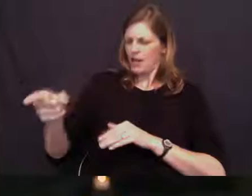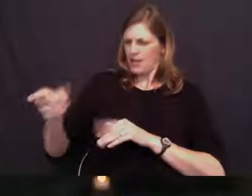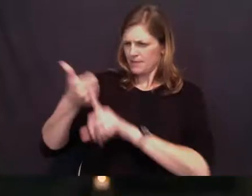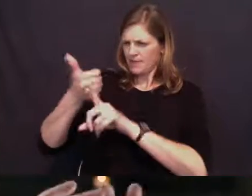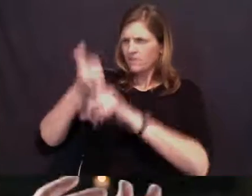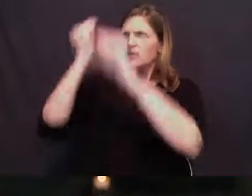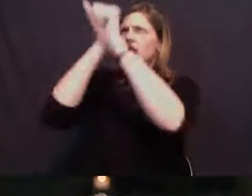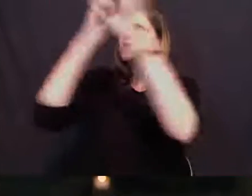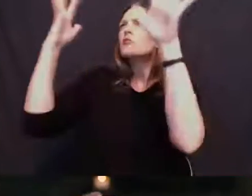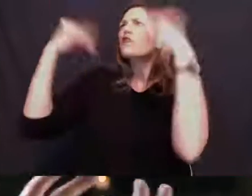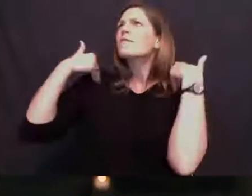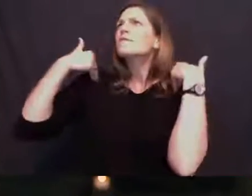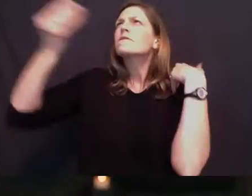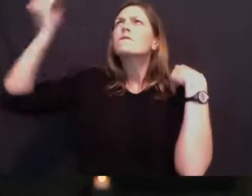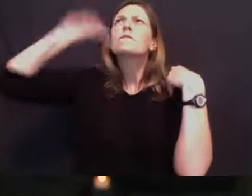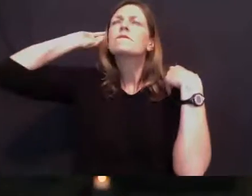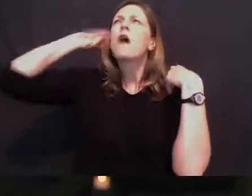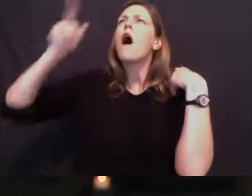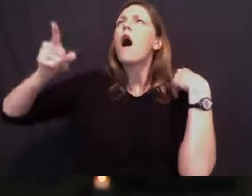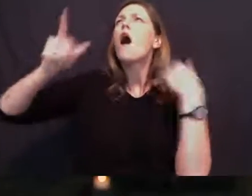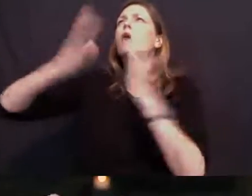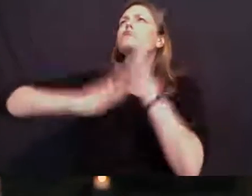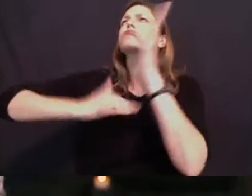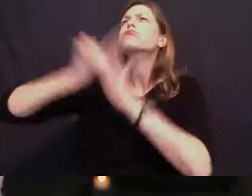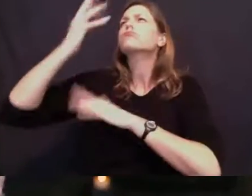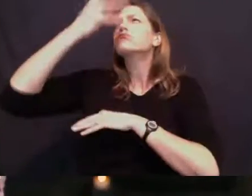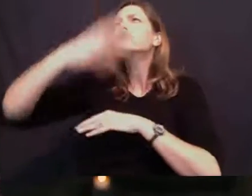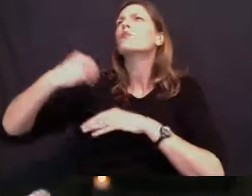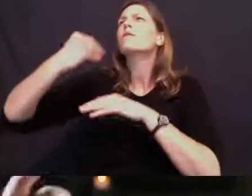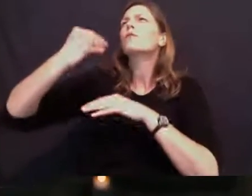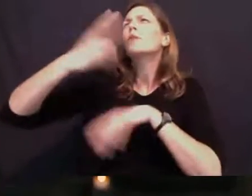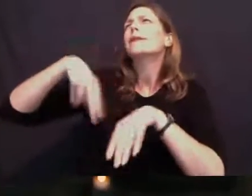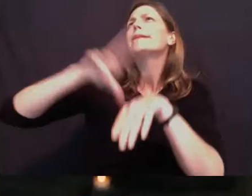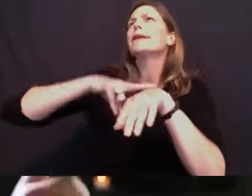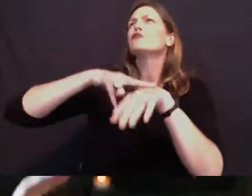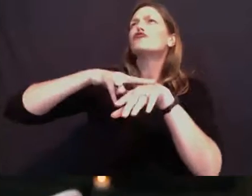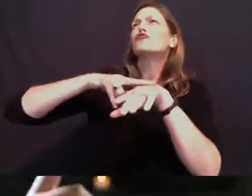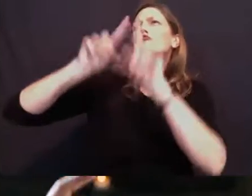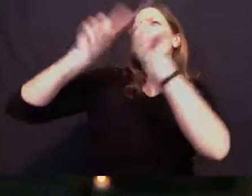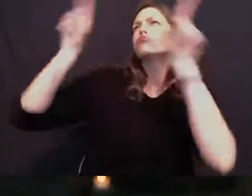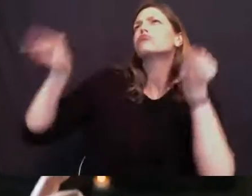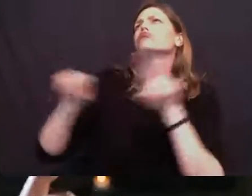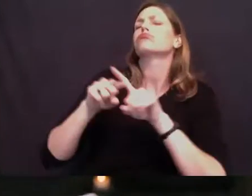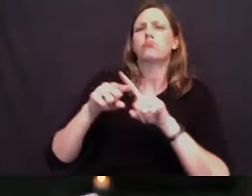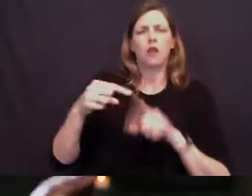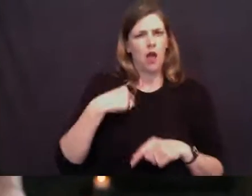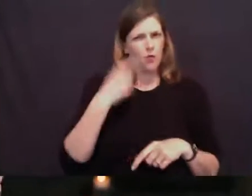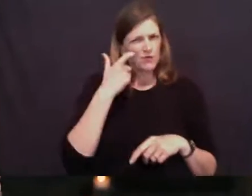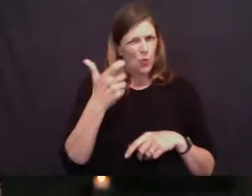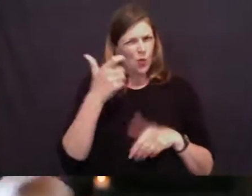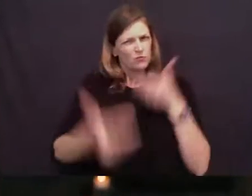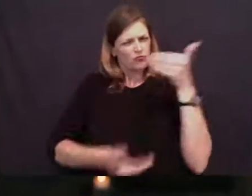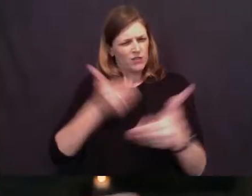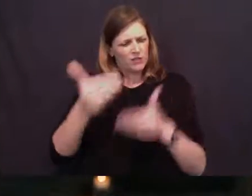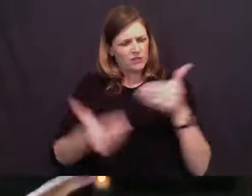that he wanted to create this beautiful landscape, some kind of nature scene. And as I was watching the process of what he was doing, I